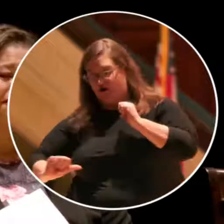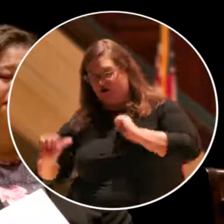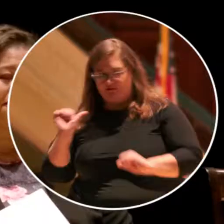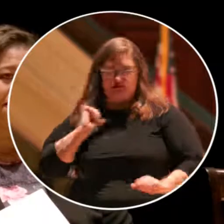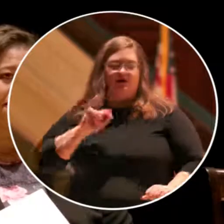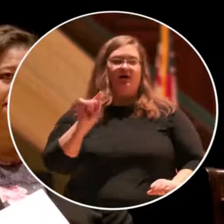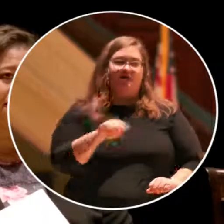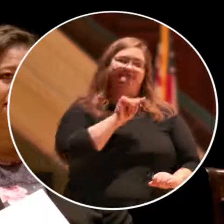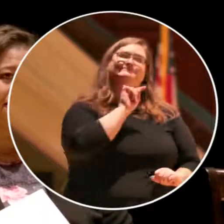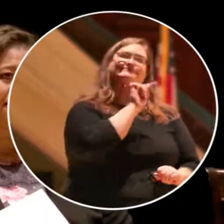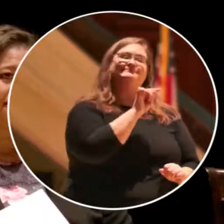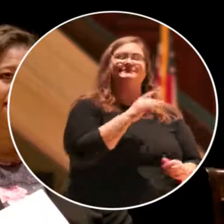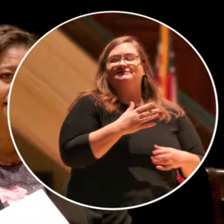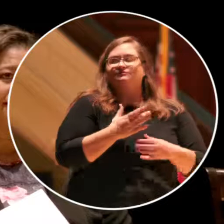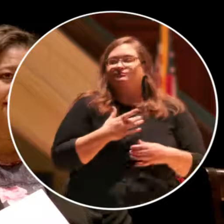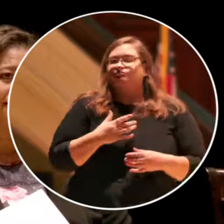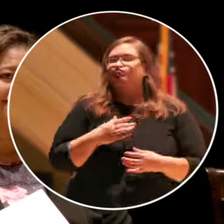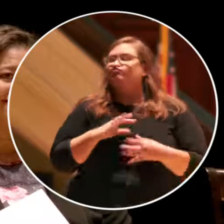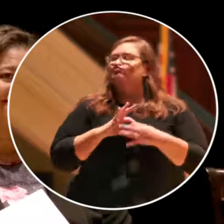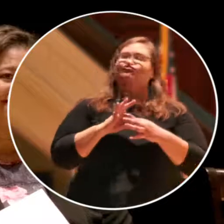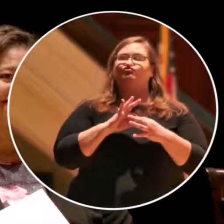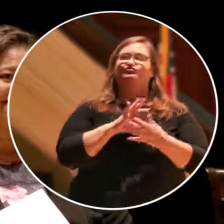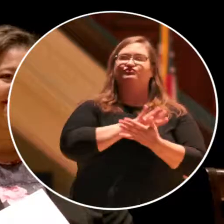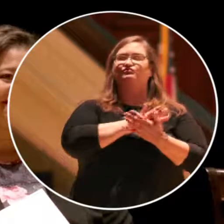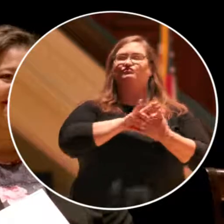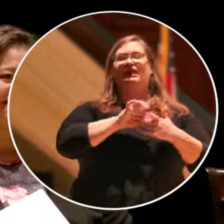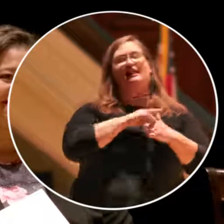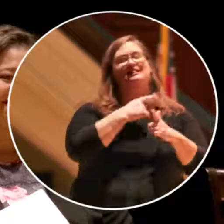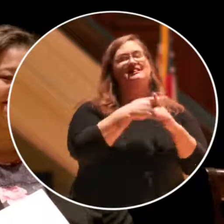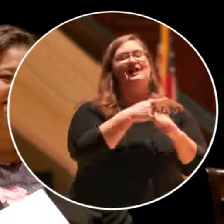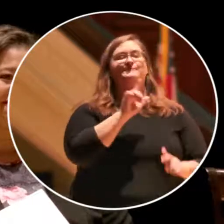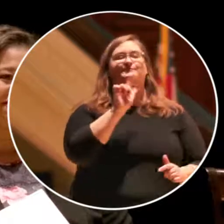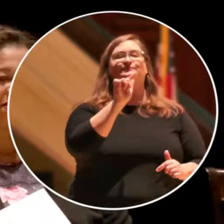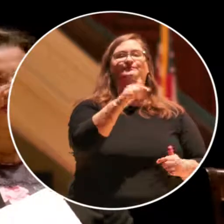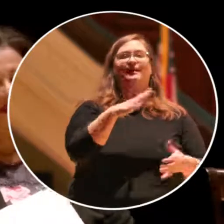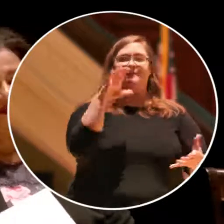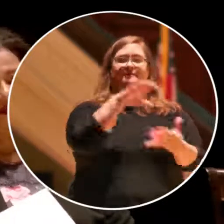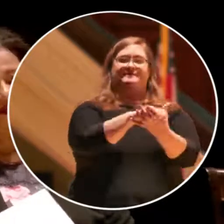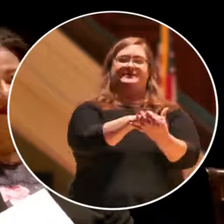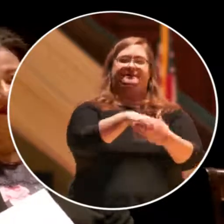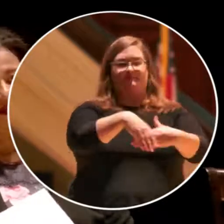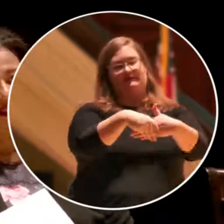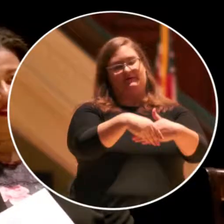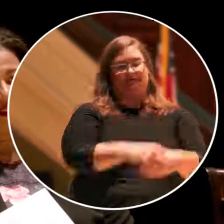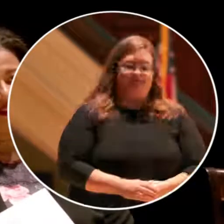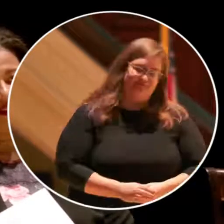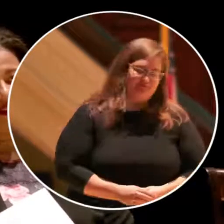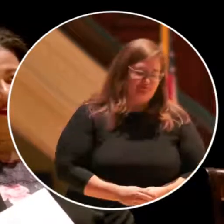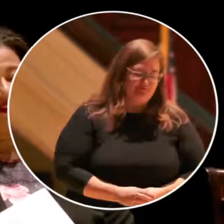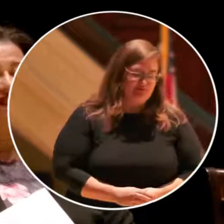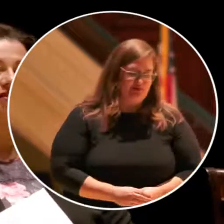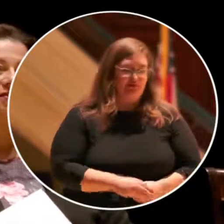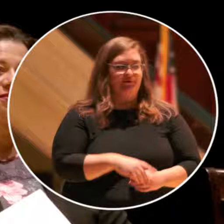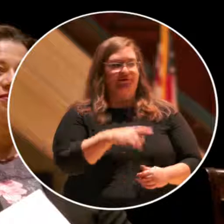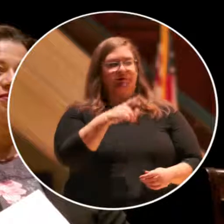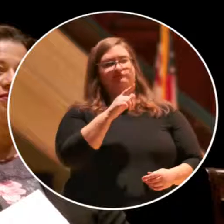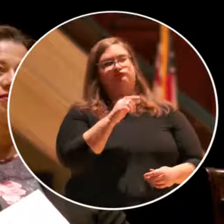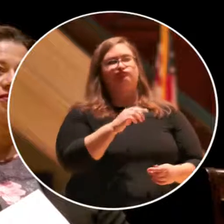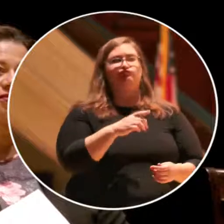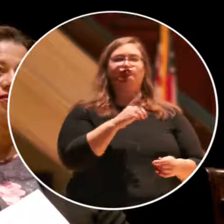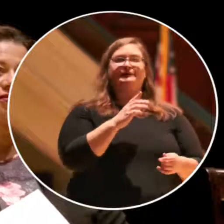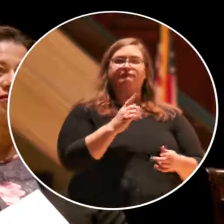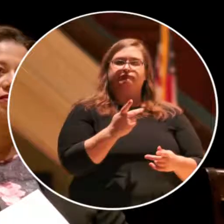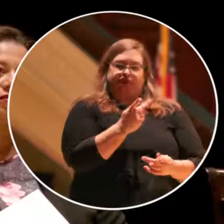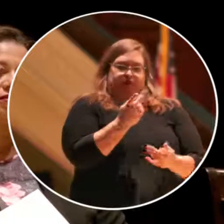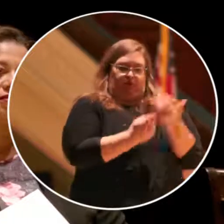eloped. That was 24 years ago. In the intervening years, Scott and I both finished college, started